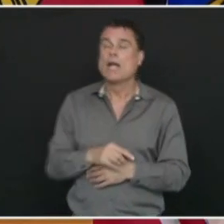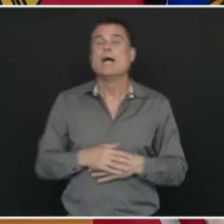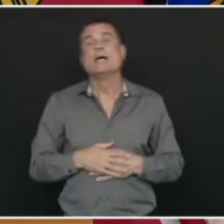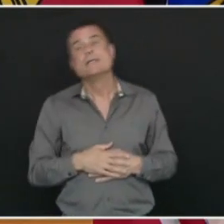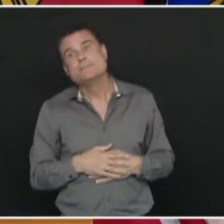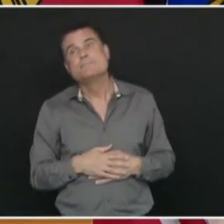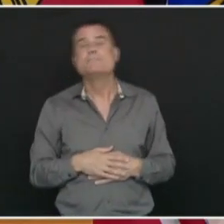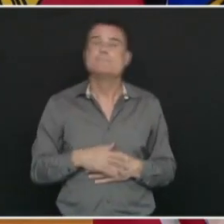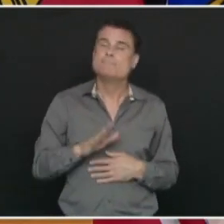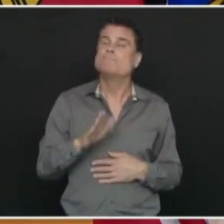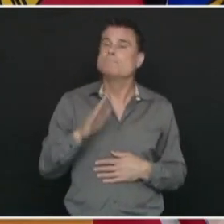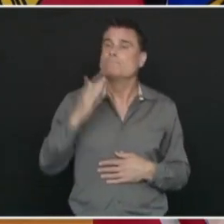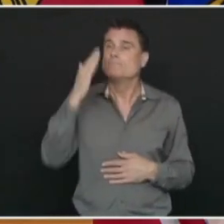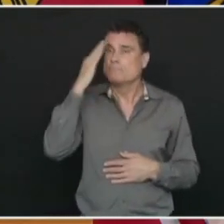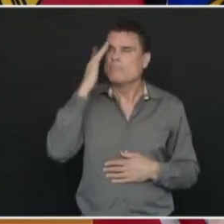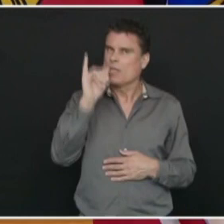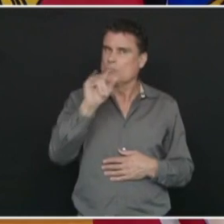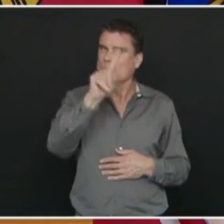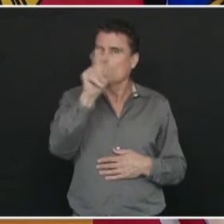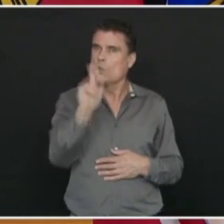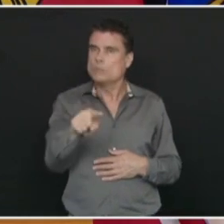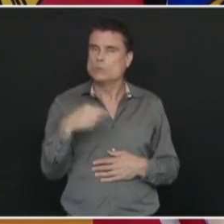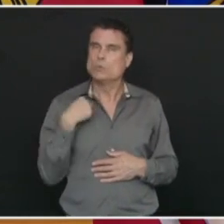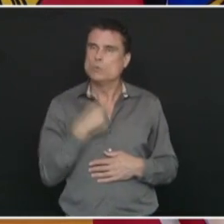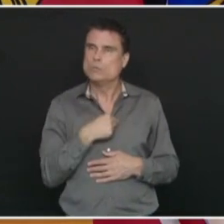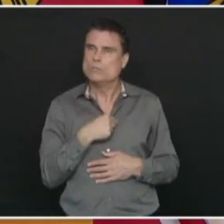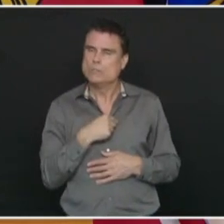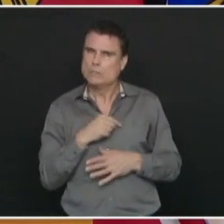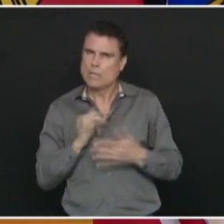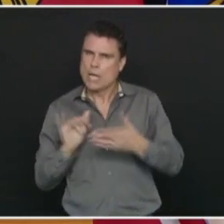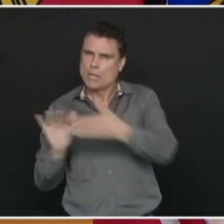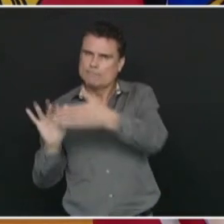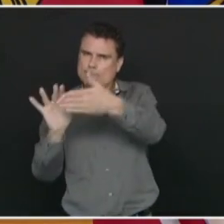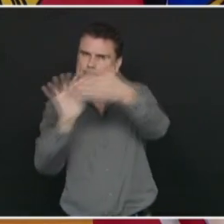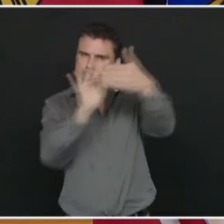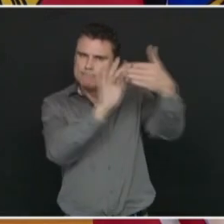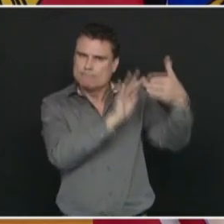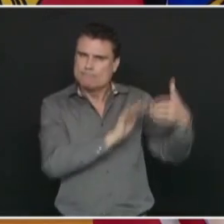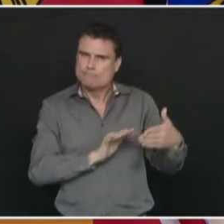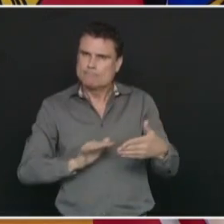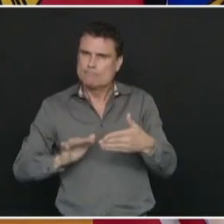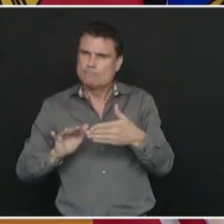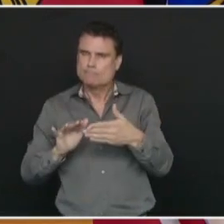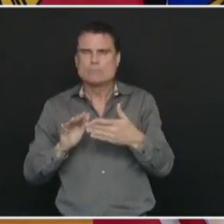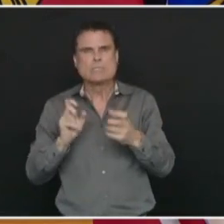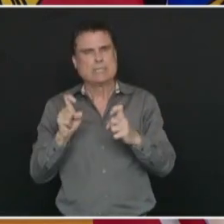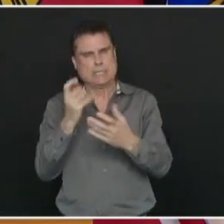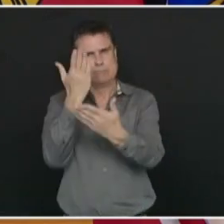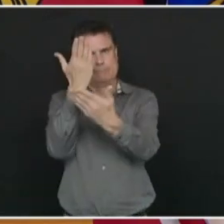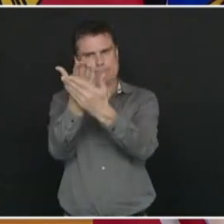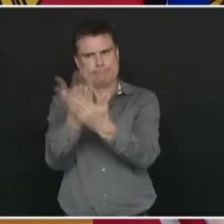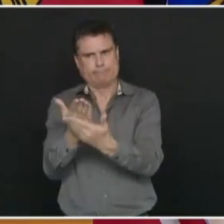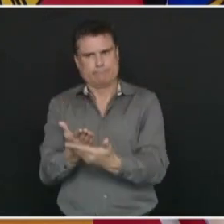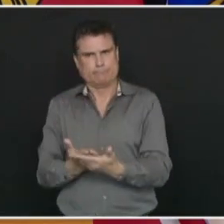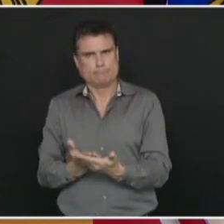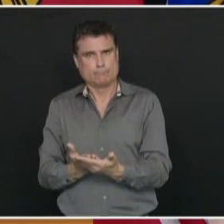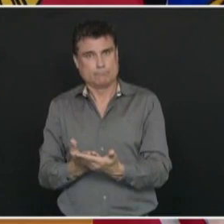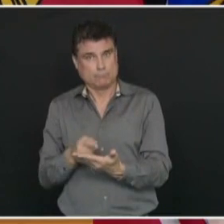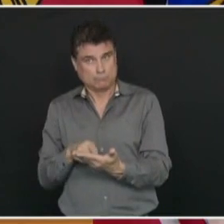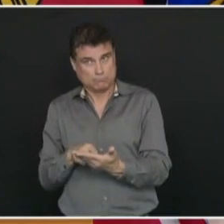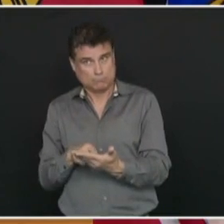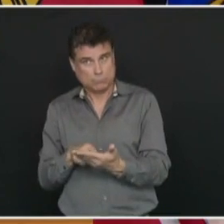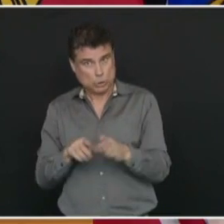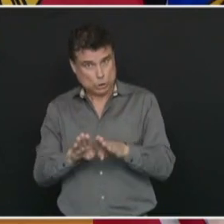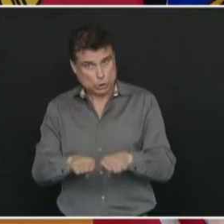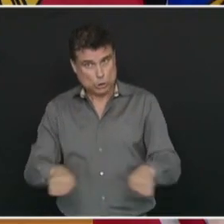are the considerations that we have. I'm not going to put a date on it because it really depends on how things manage over the next 2 weeks.